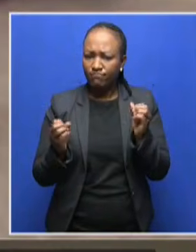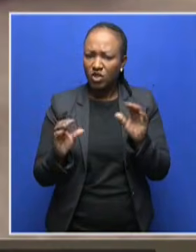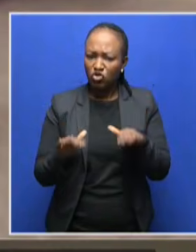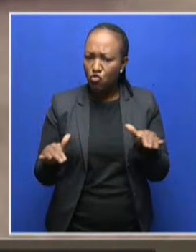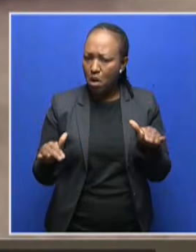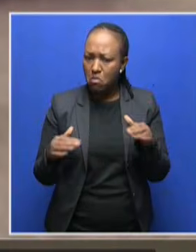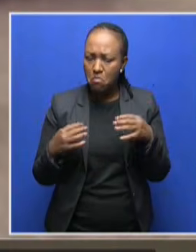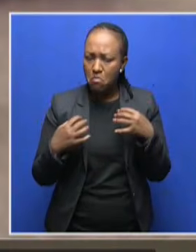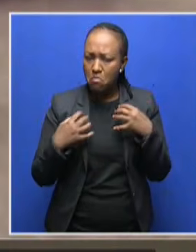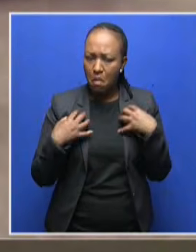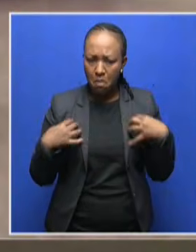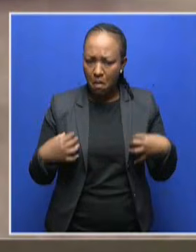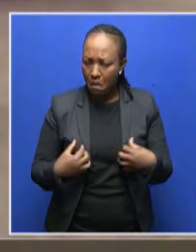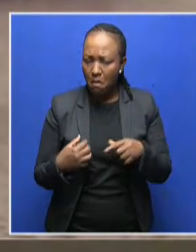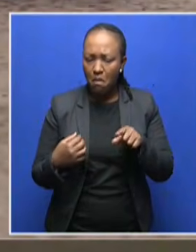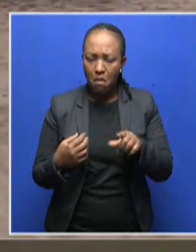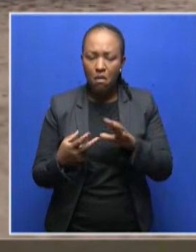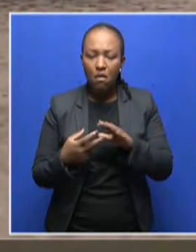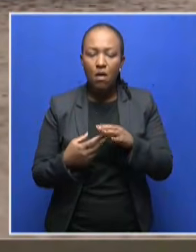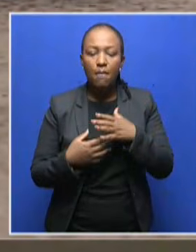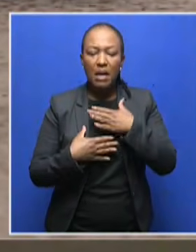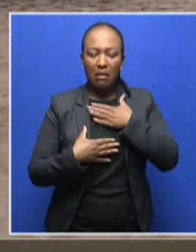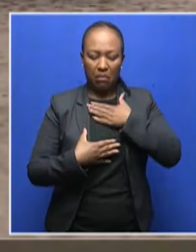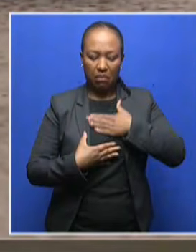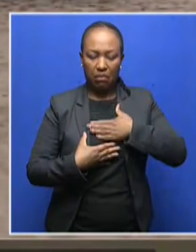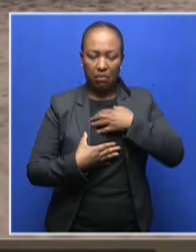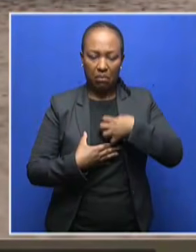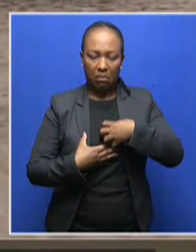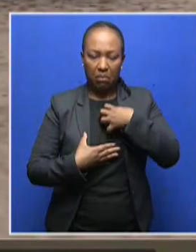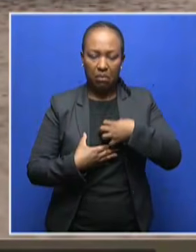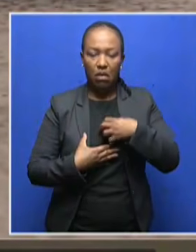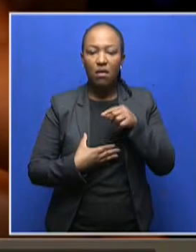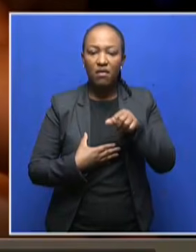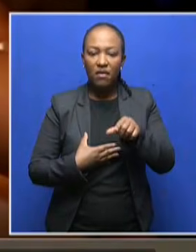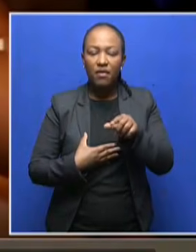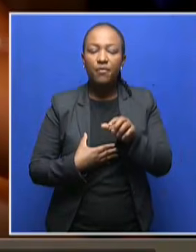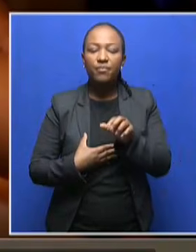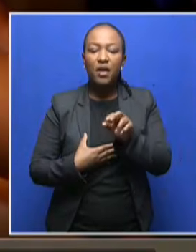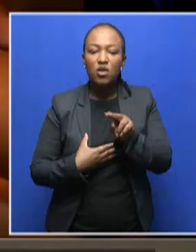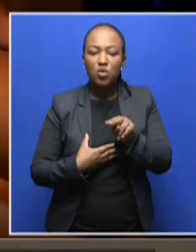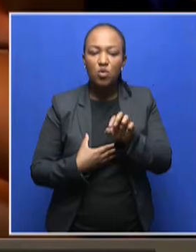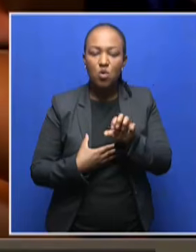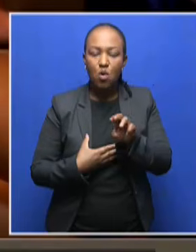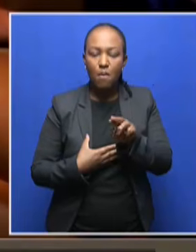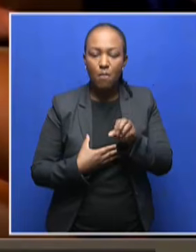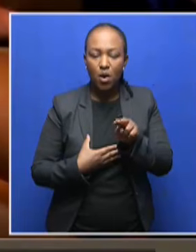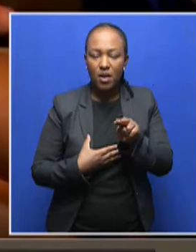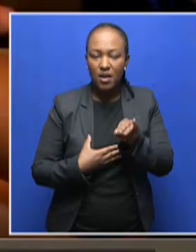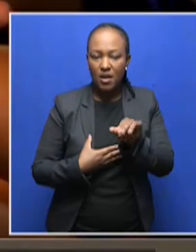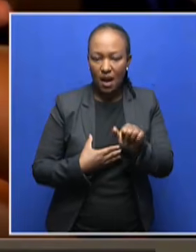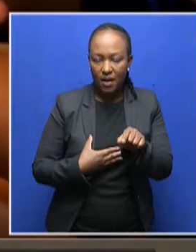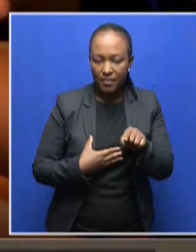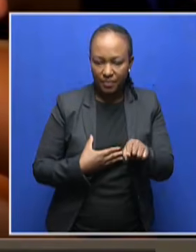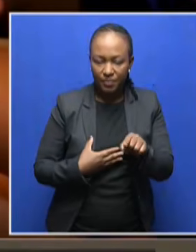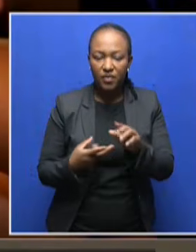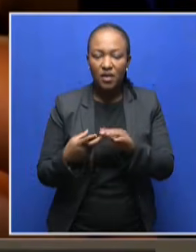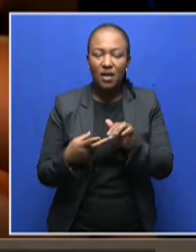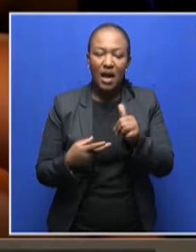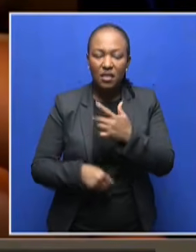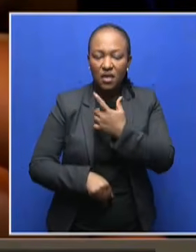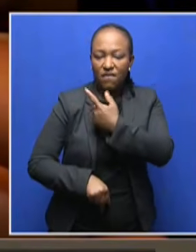We had massive reductions in pneumonia and diarrheal hospitalization, and that was because we started to introduce new vaccines and leverage on vaccines